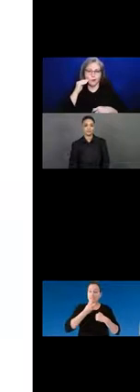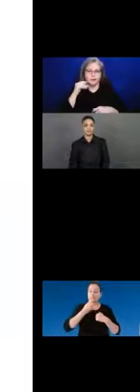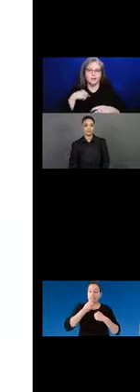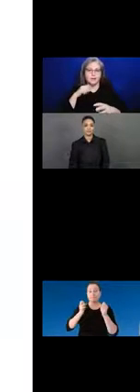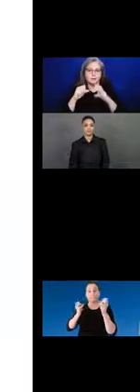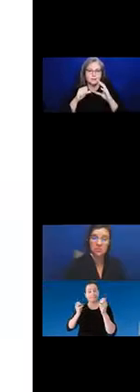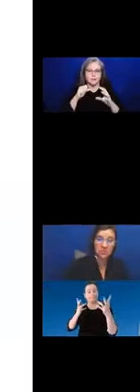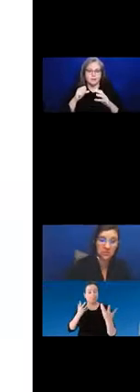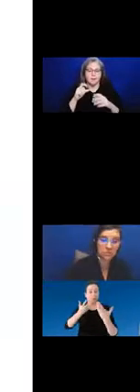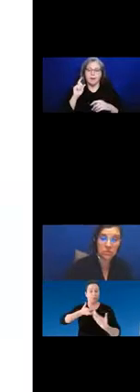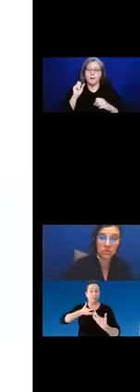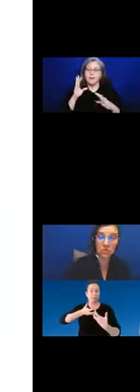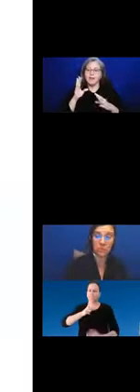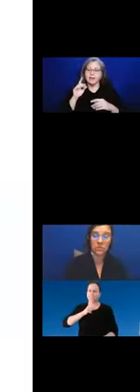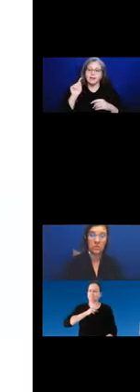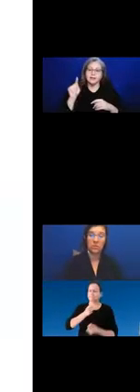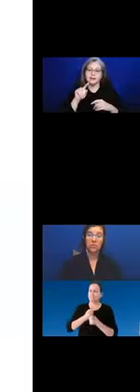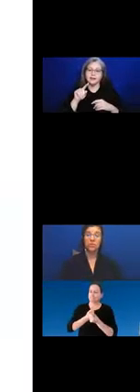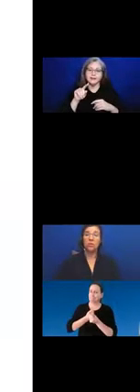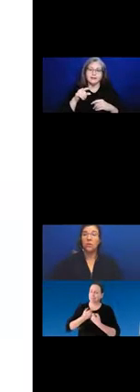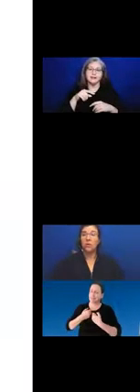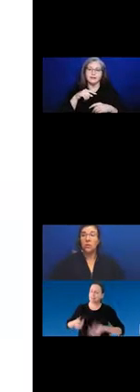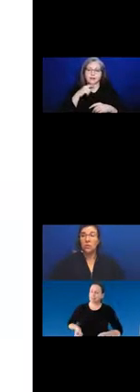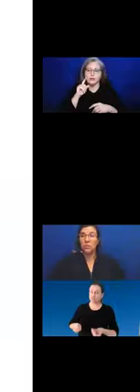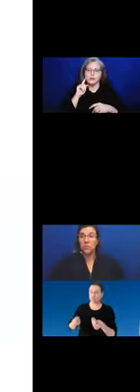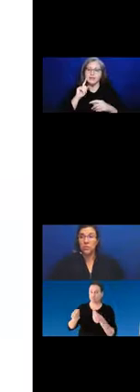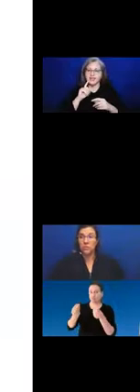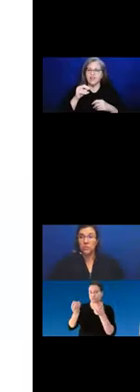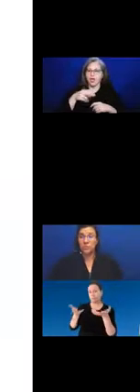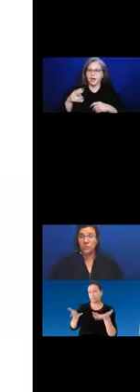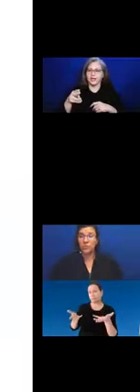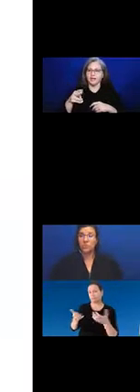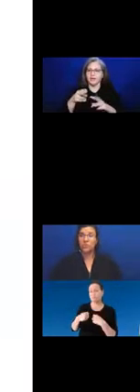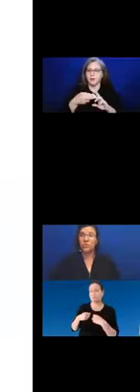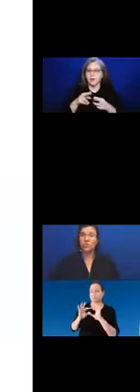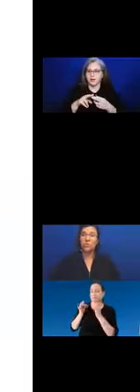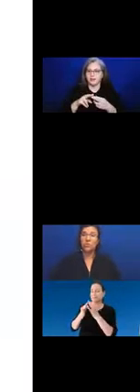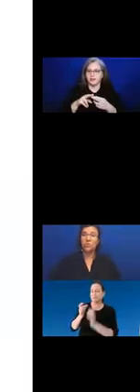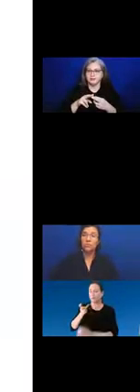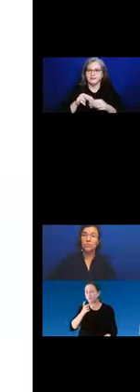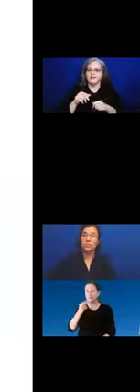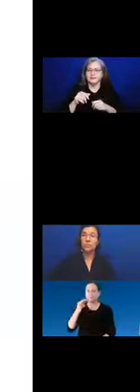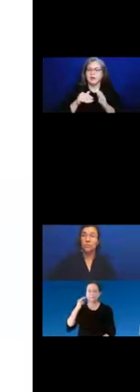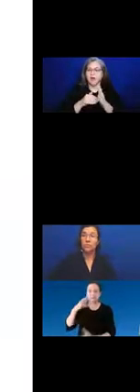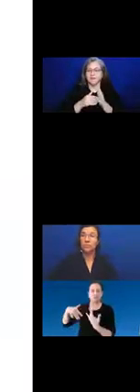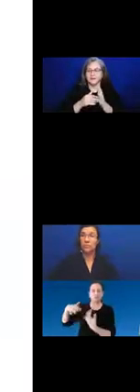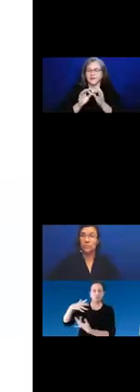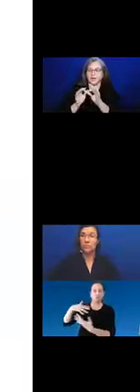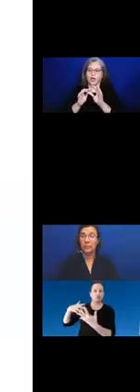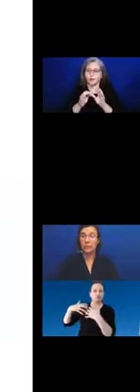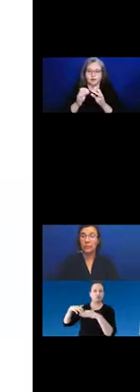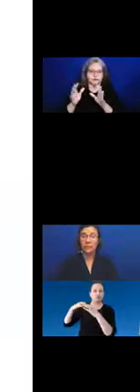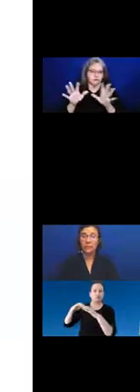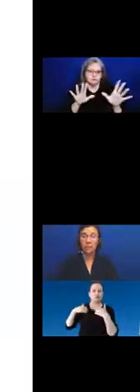had many deaf and hearing and hard of hearing relatives, and I often was interpreting for